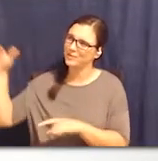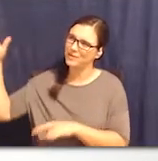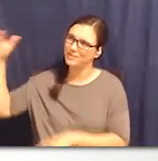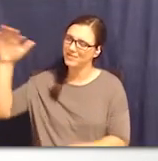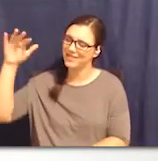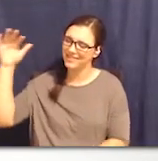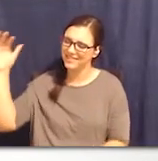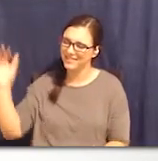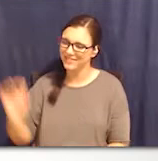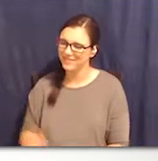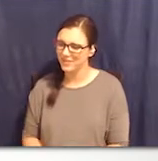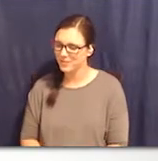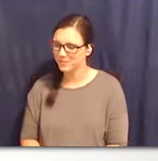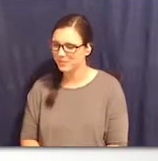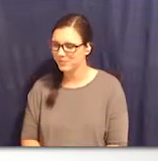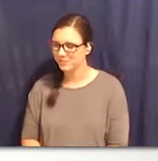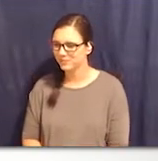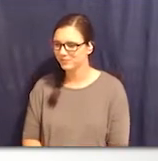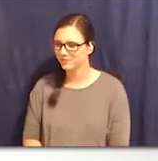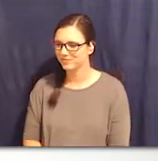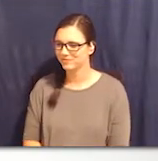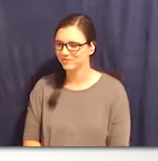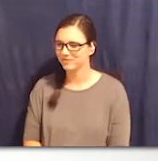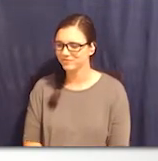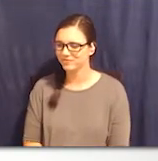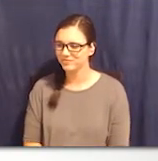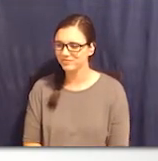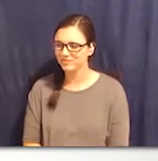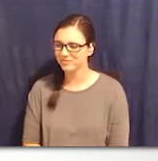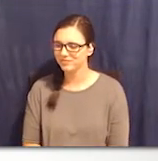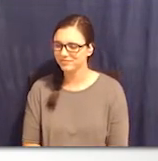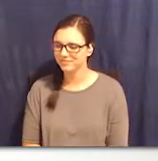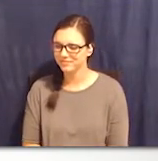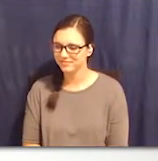celebrating their gifts from above.